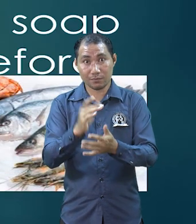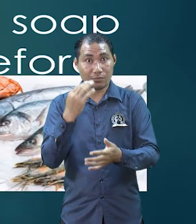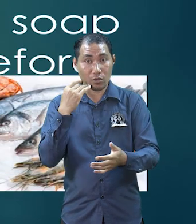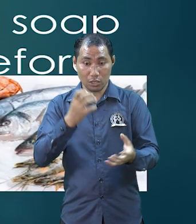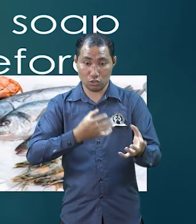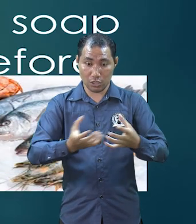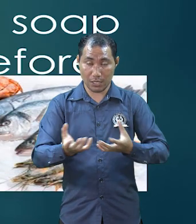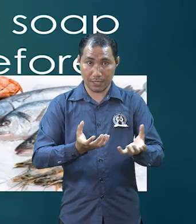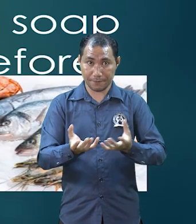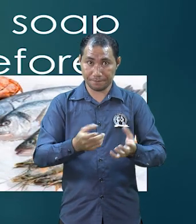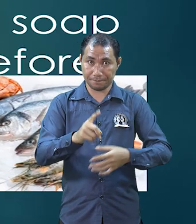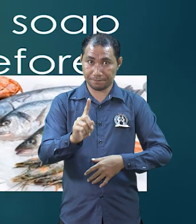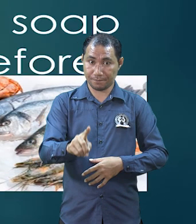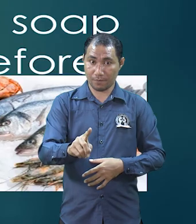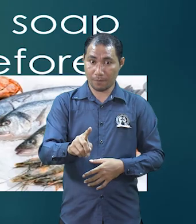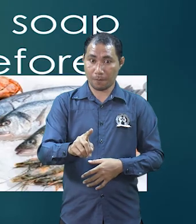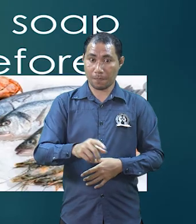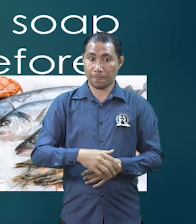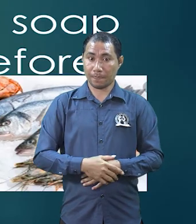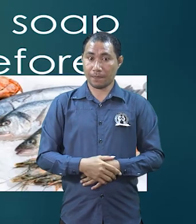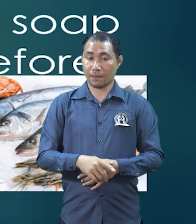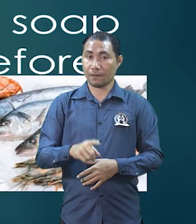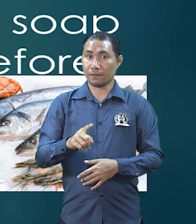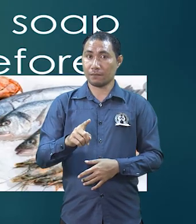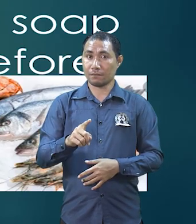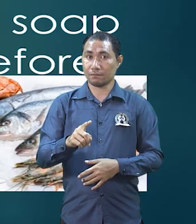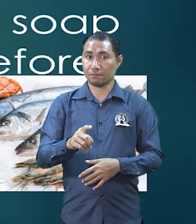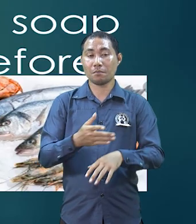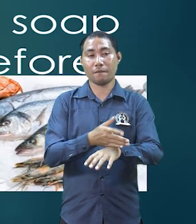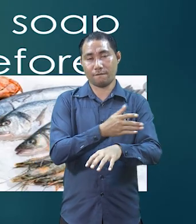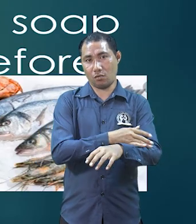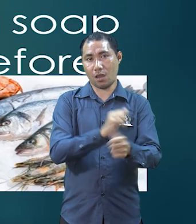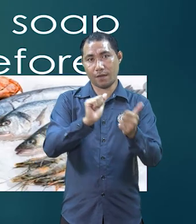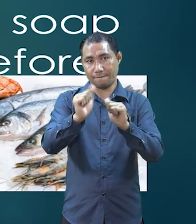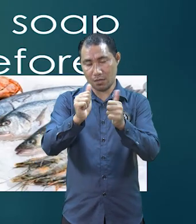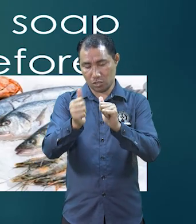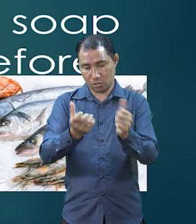and warm water before and after handling food.